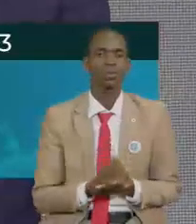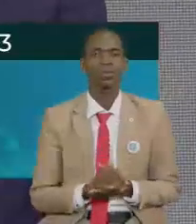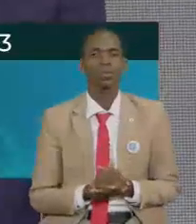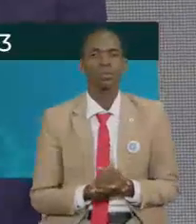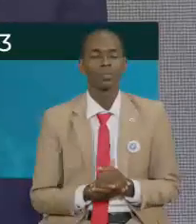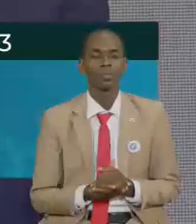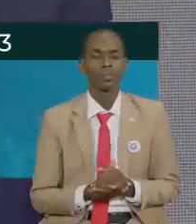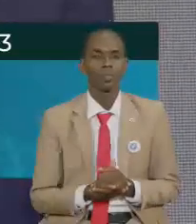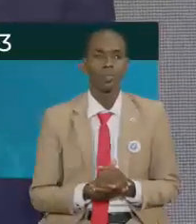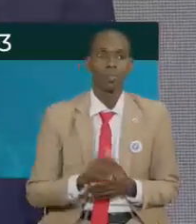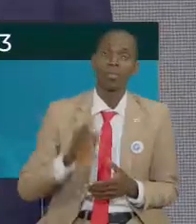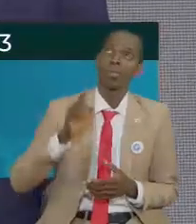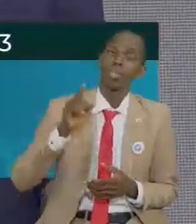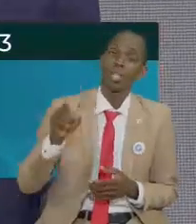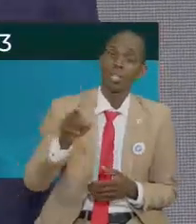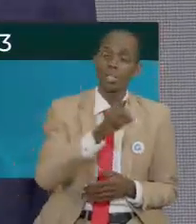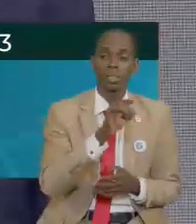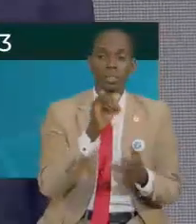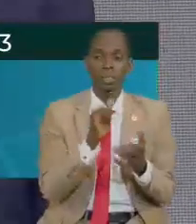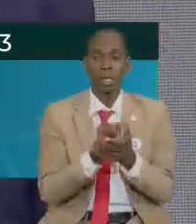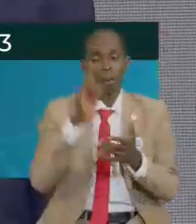he that believeth on me,